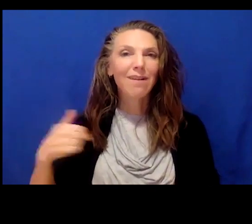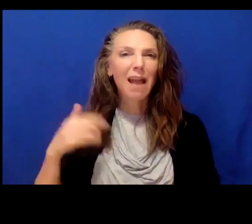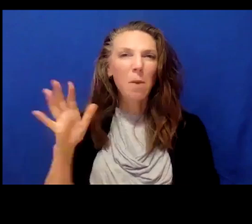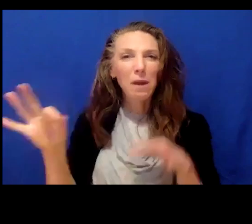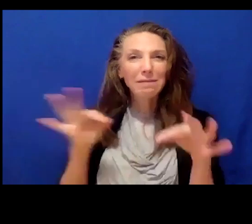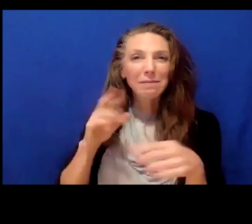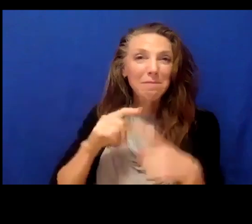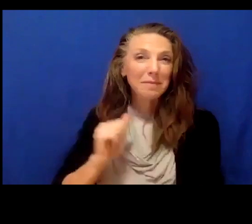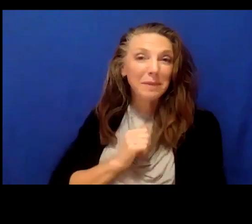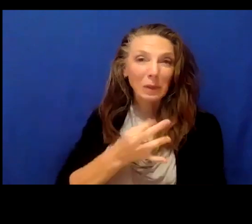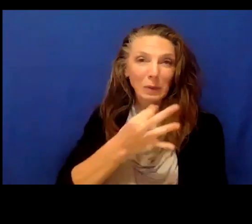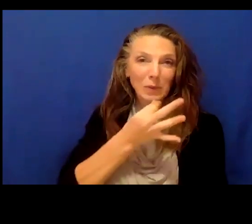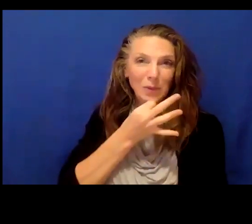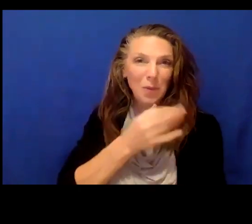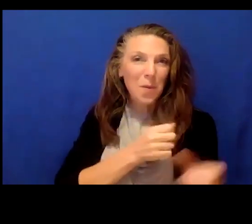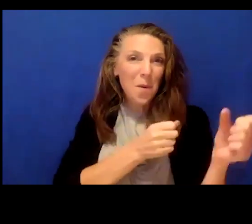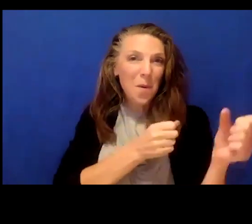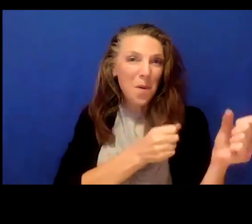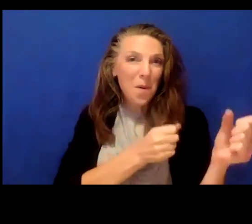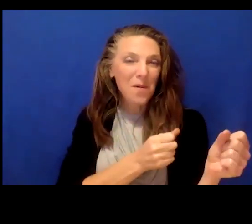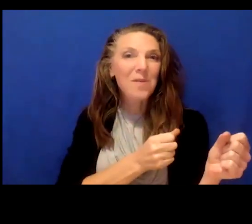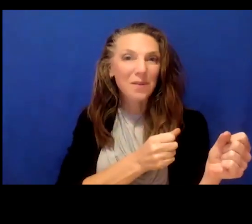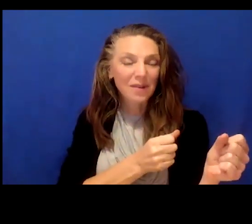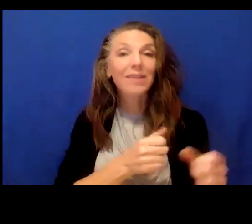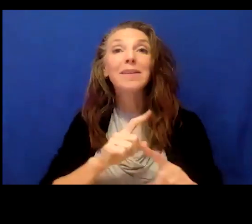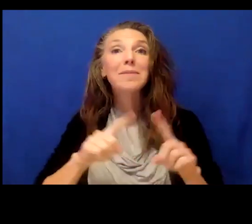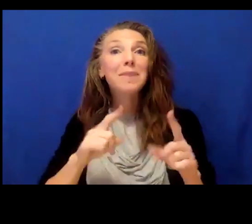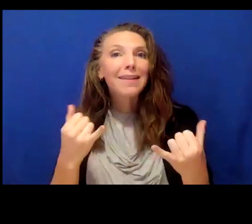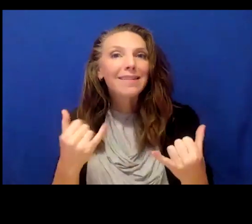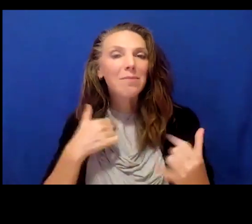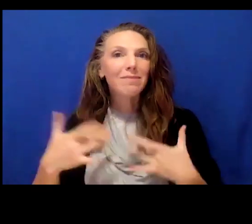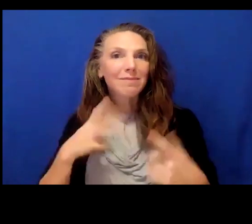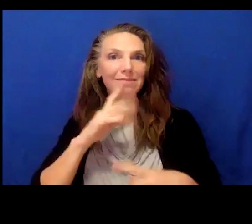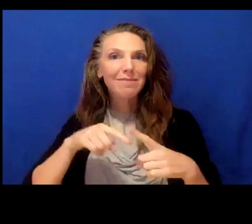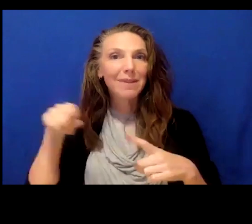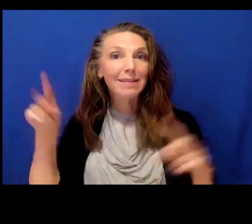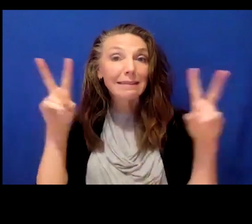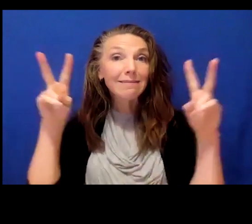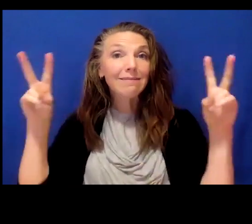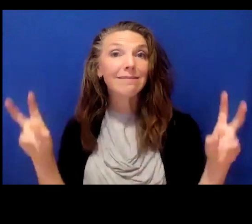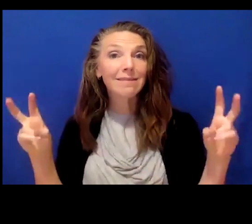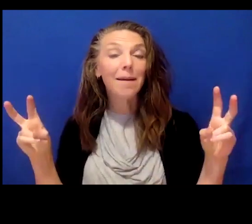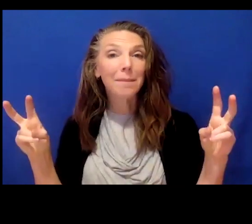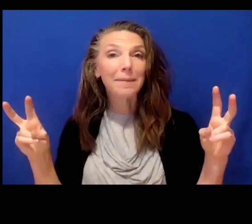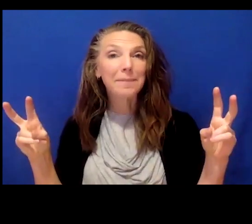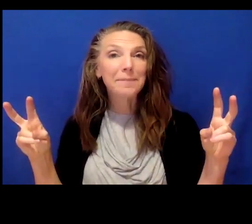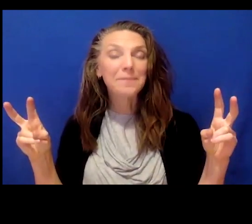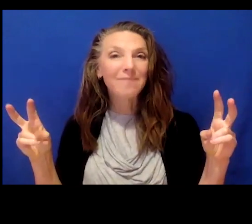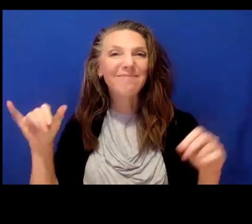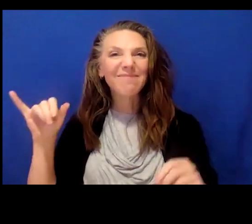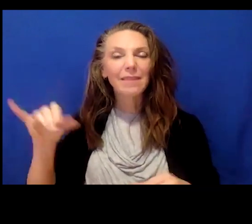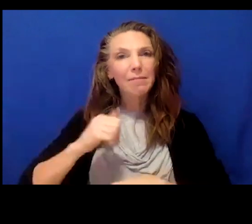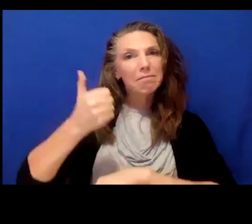about myself in a moment. I'm really excited to talk about this particular topic with you today,